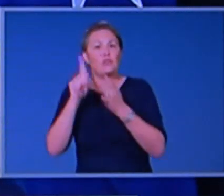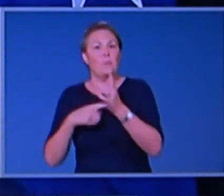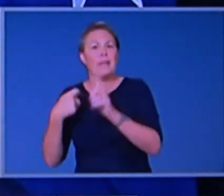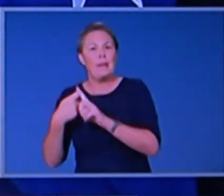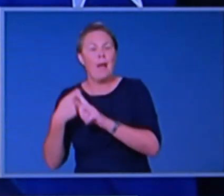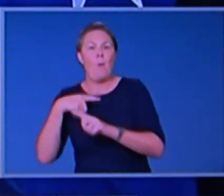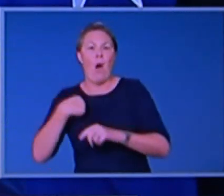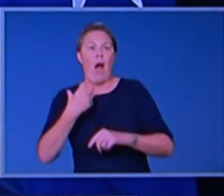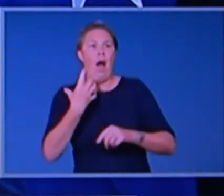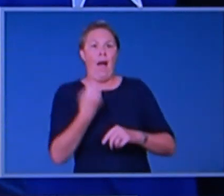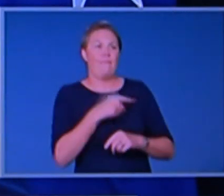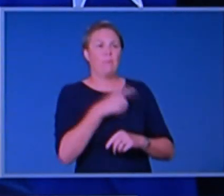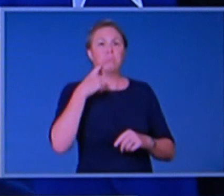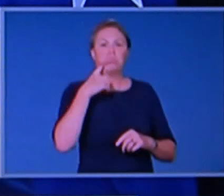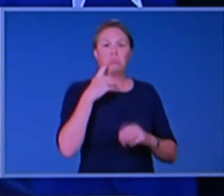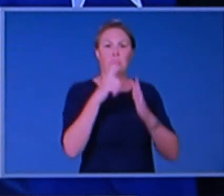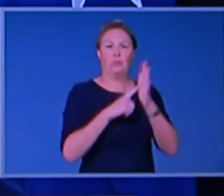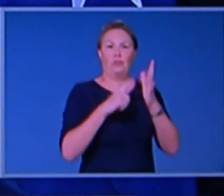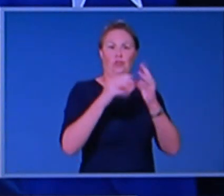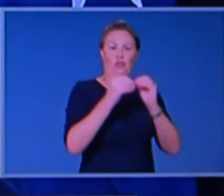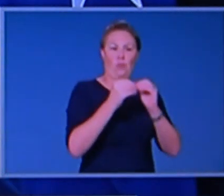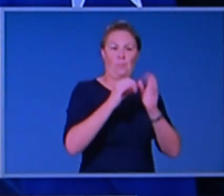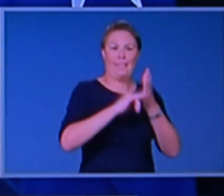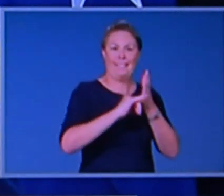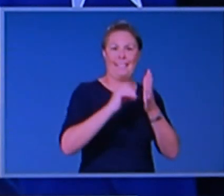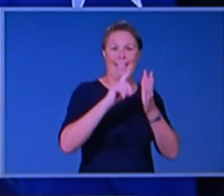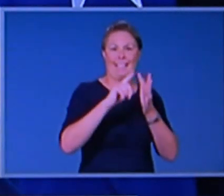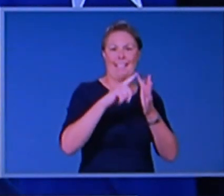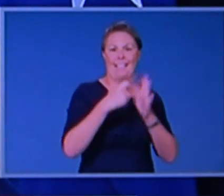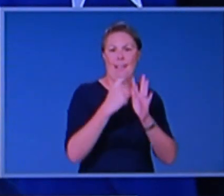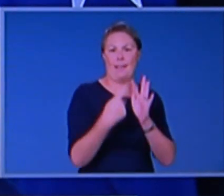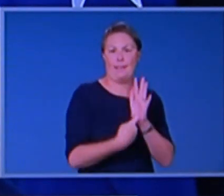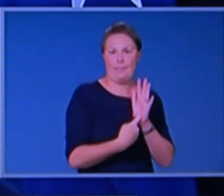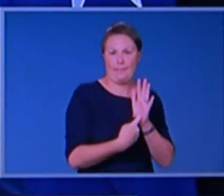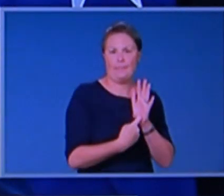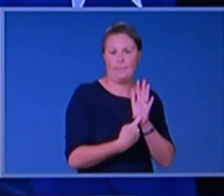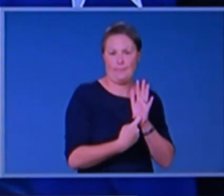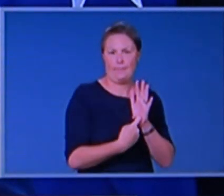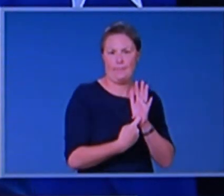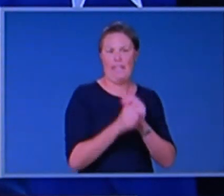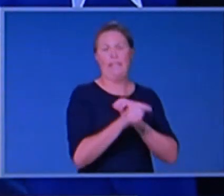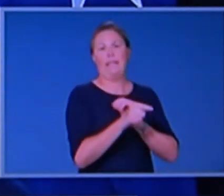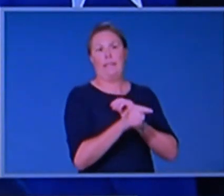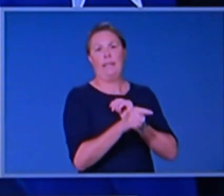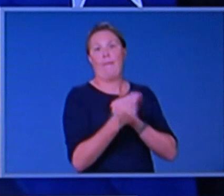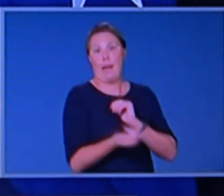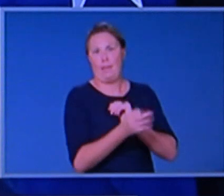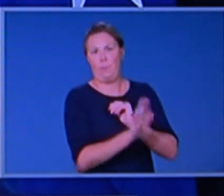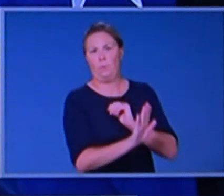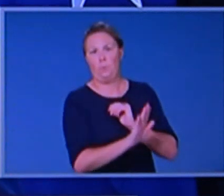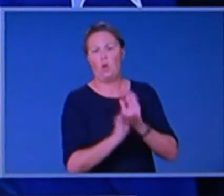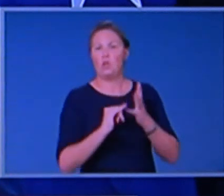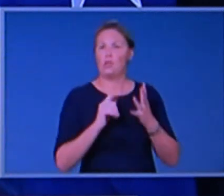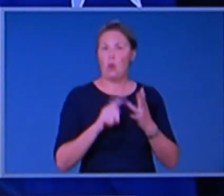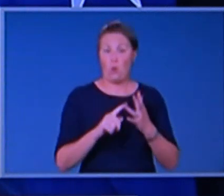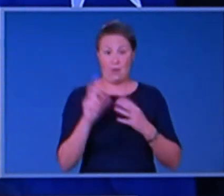ensure that we manage these issues well, not just administratively but fiscally, then JobSeeker is available. As I said, we're approaching now